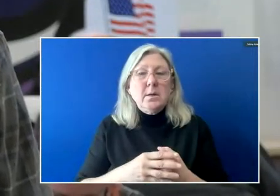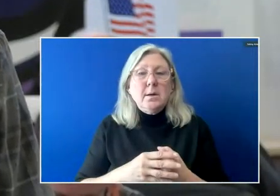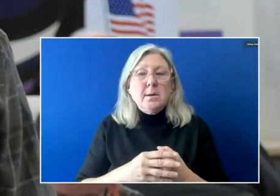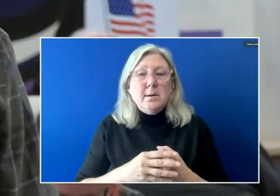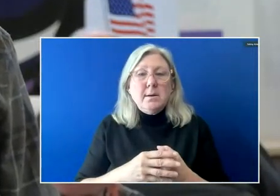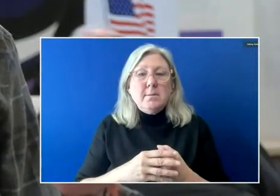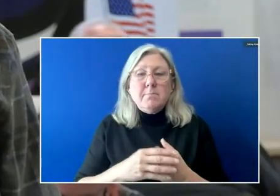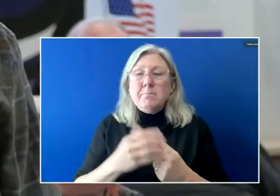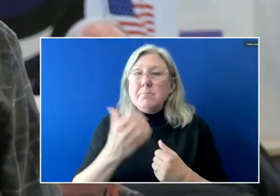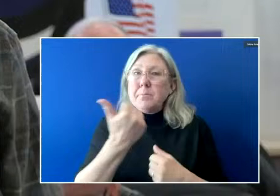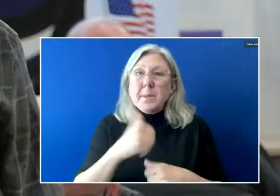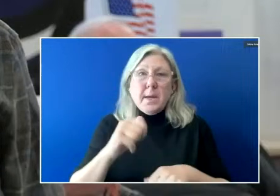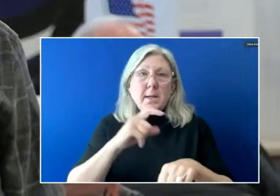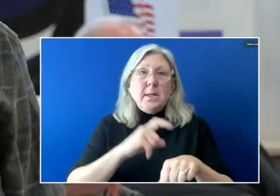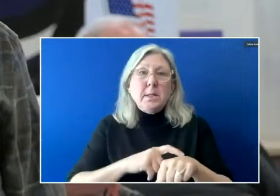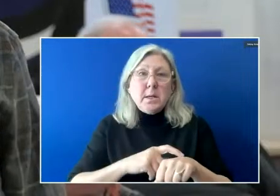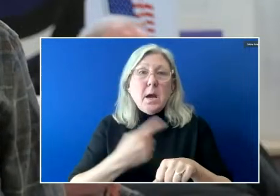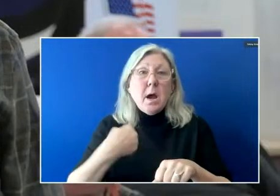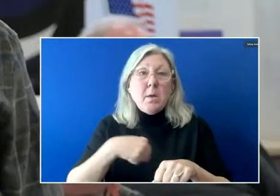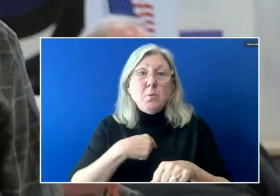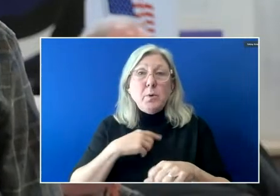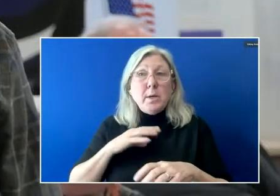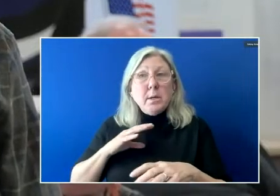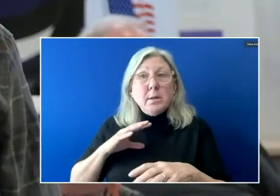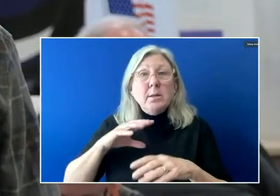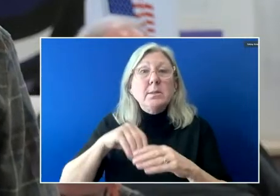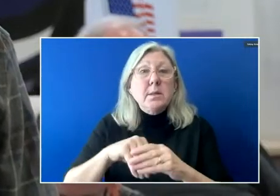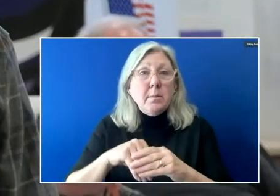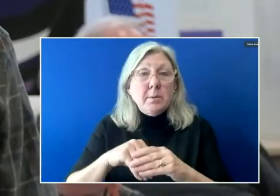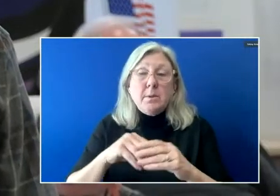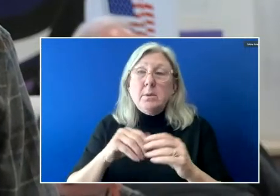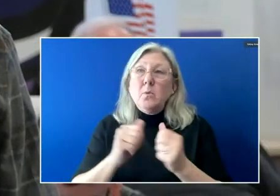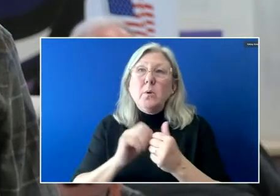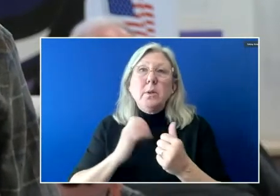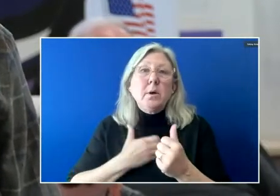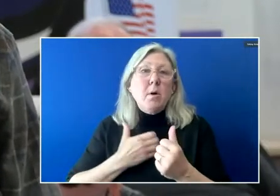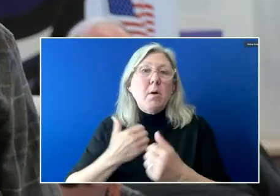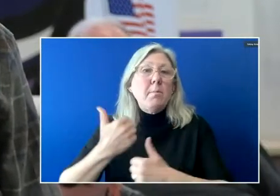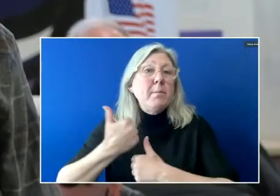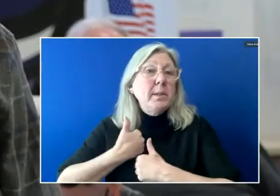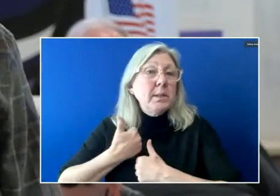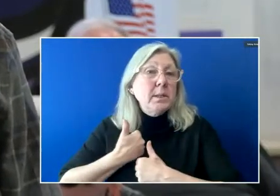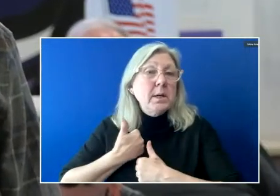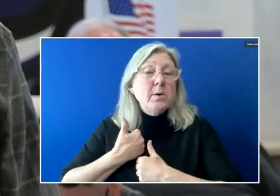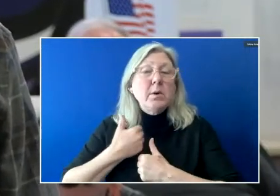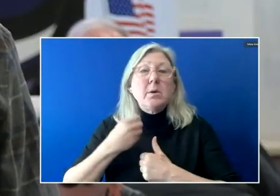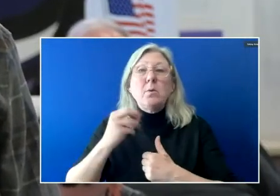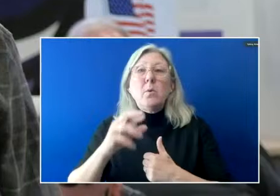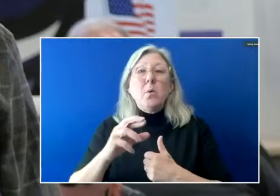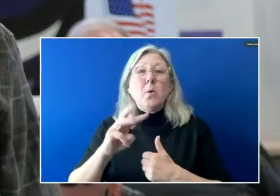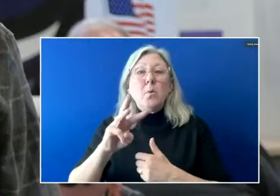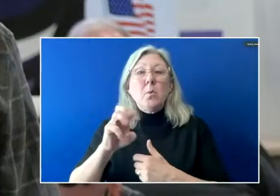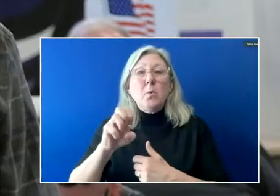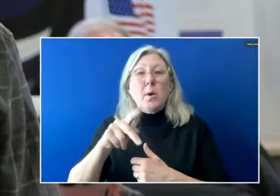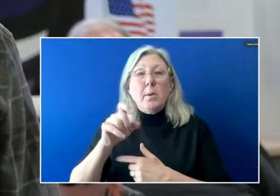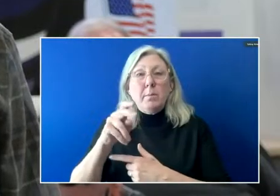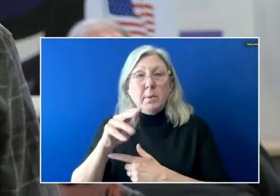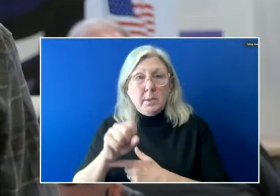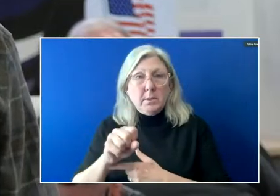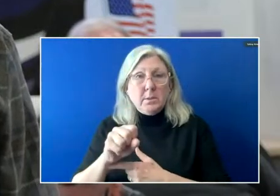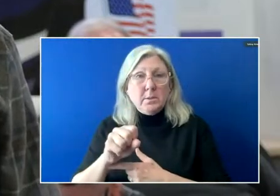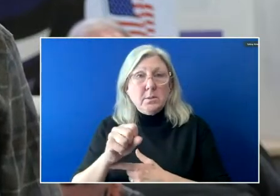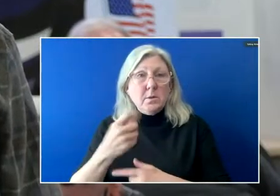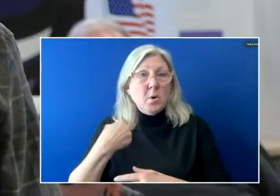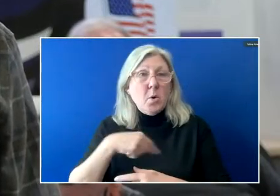anytime we have stepped in either with our military or with our weapons we have made the